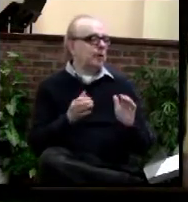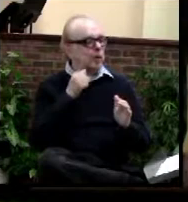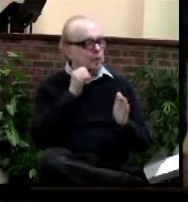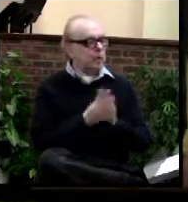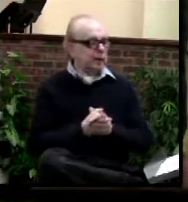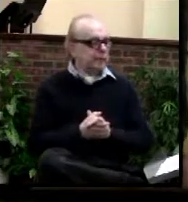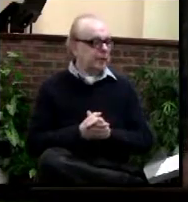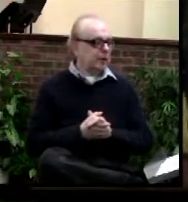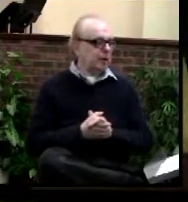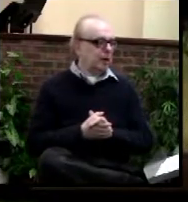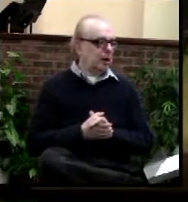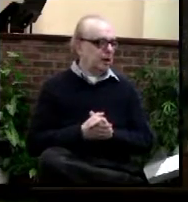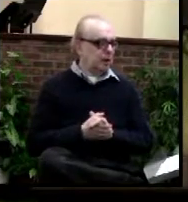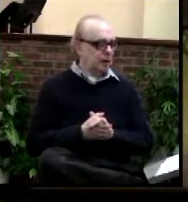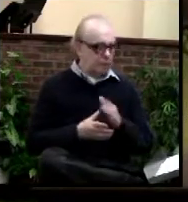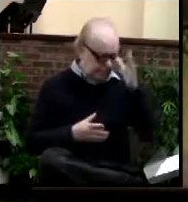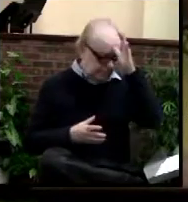He was so messed up.